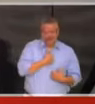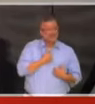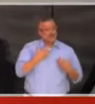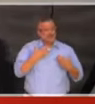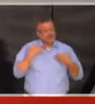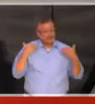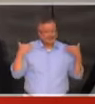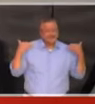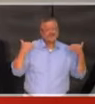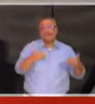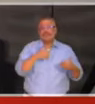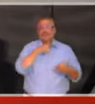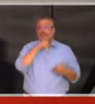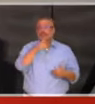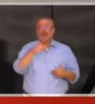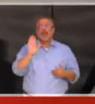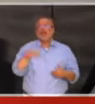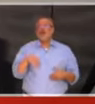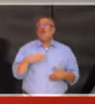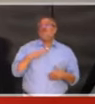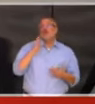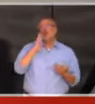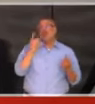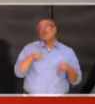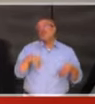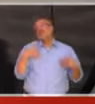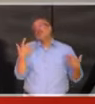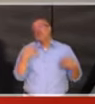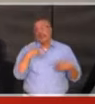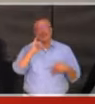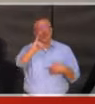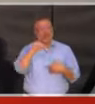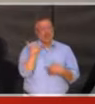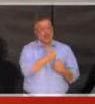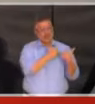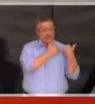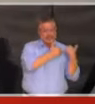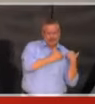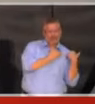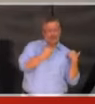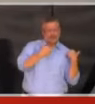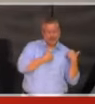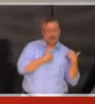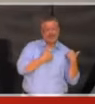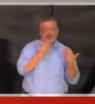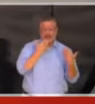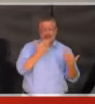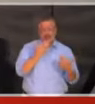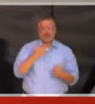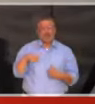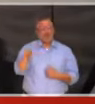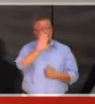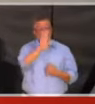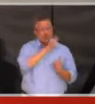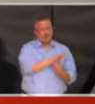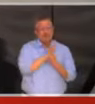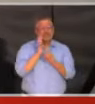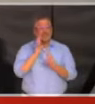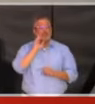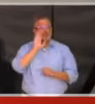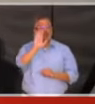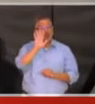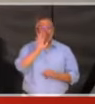that will determine our fate in future. And so it's in that spirit of accountability and responsibility that I thank you for your resiliency and for